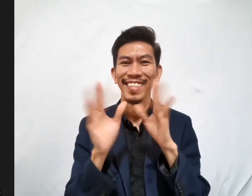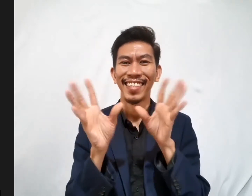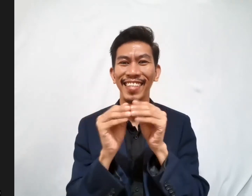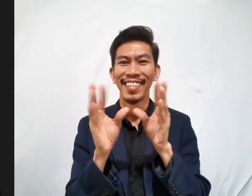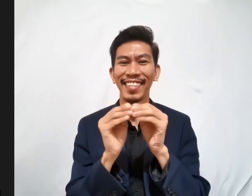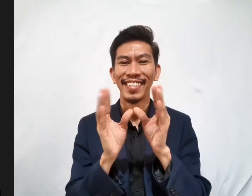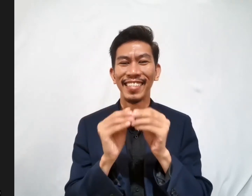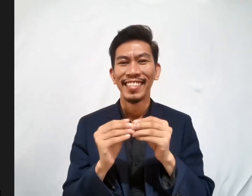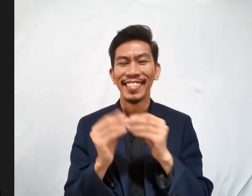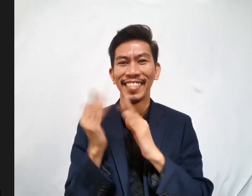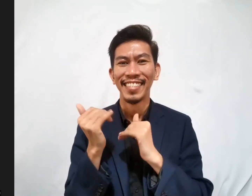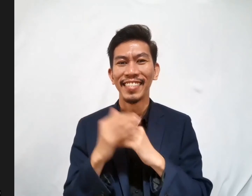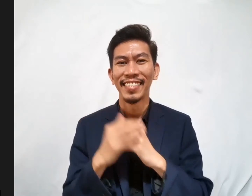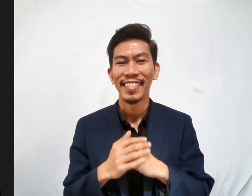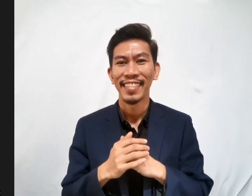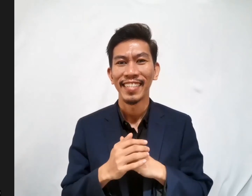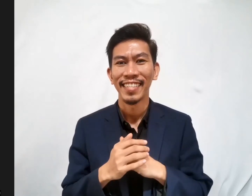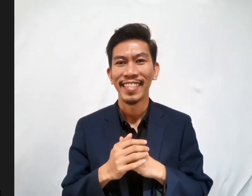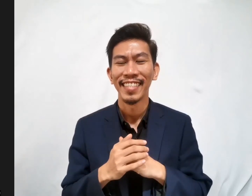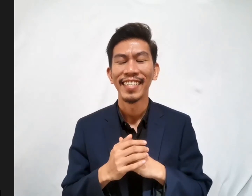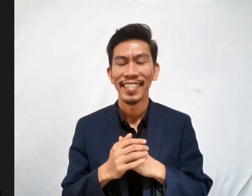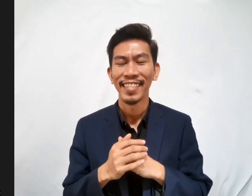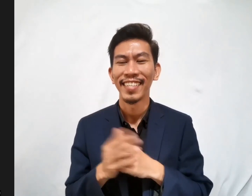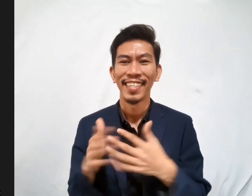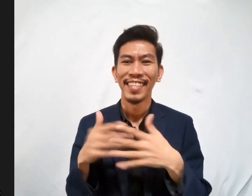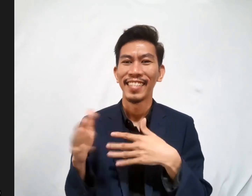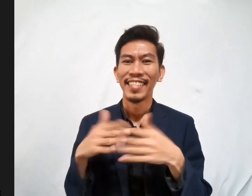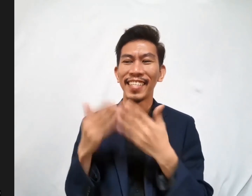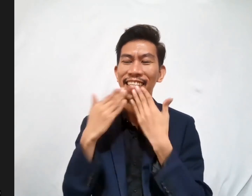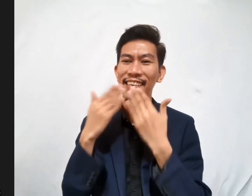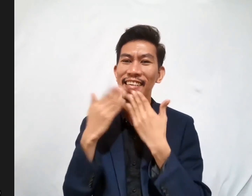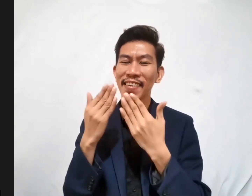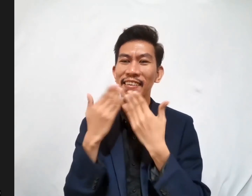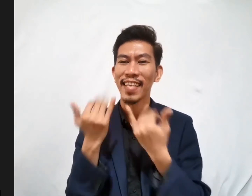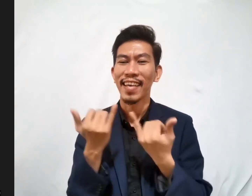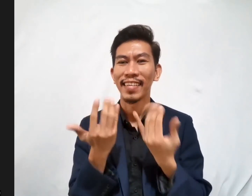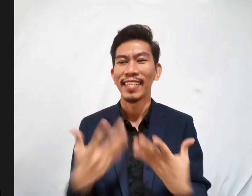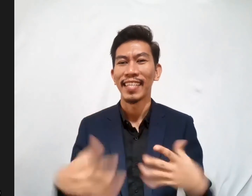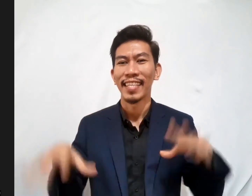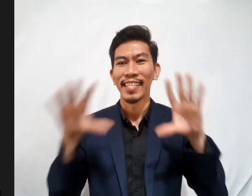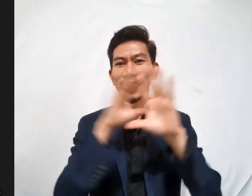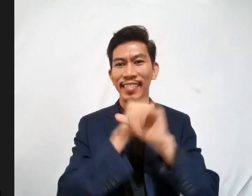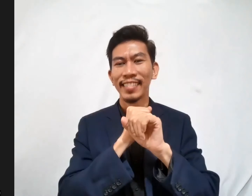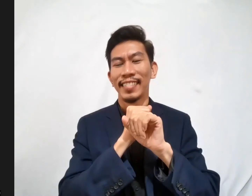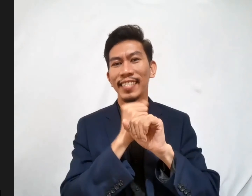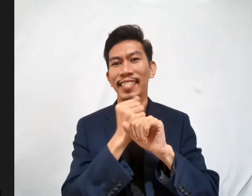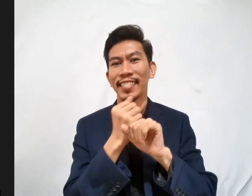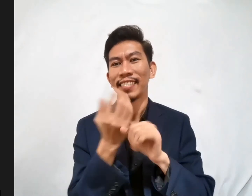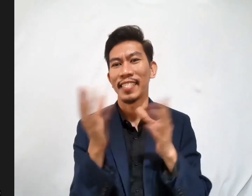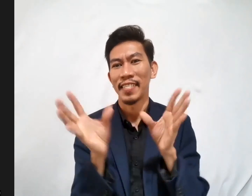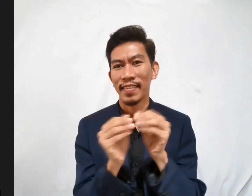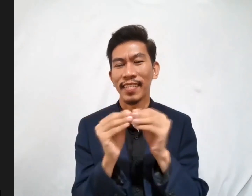Yeah. Okay. Well, anyway, with that, thank you. I'm just here to officially close the event. Thank you, Mr. Oxalis,